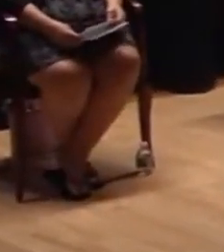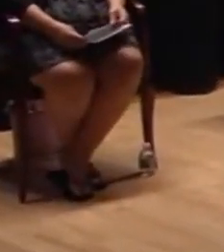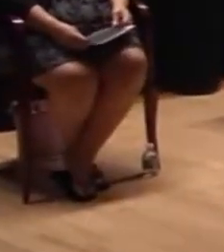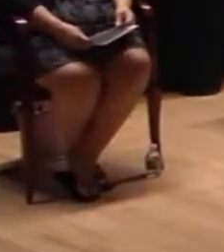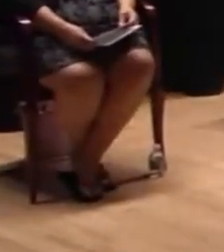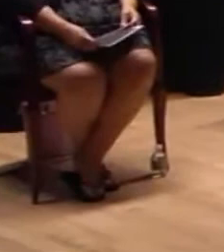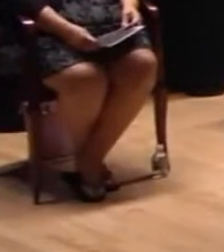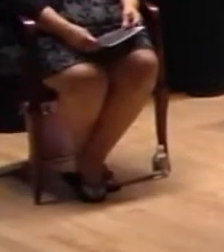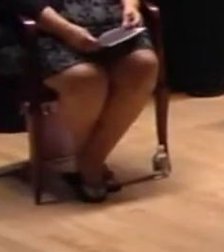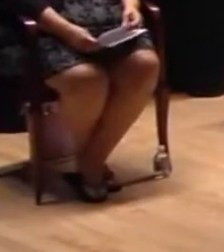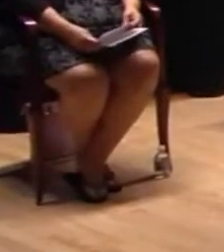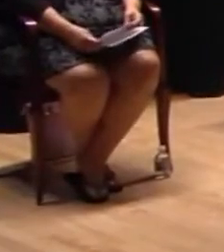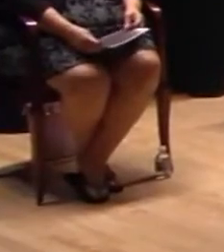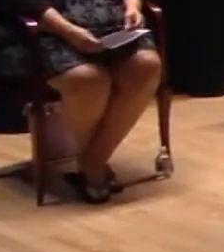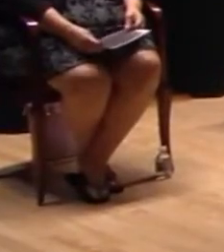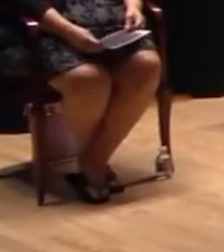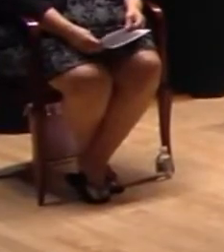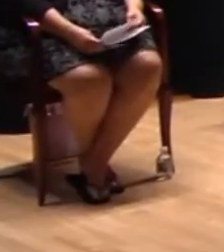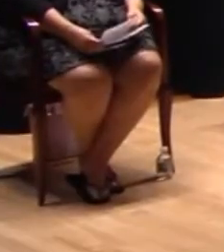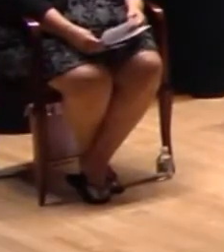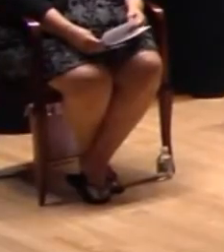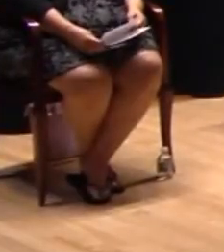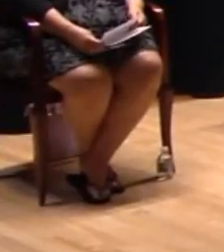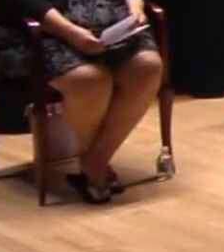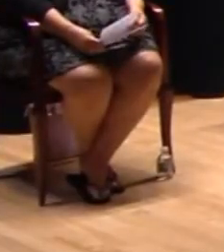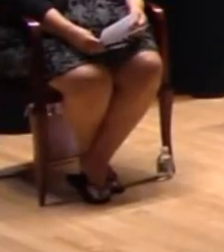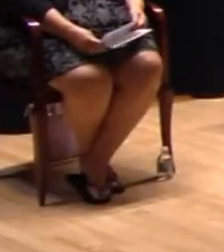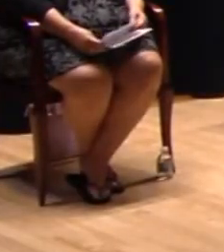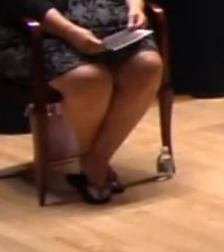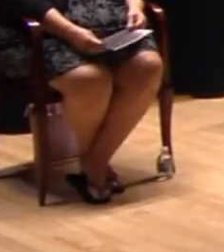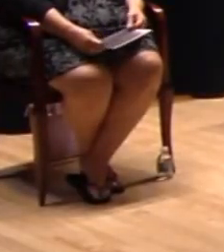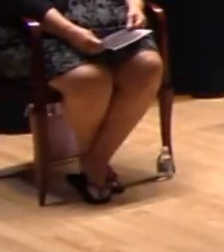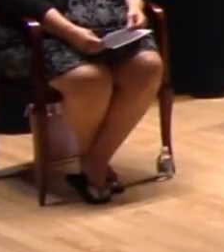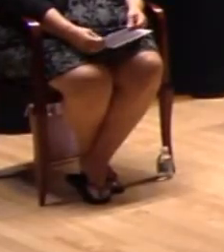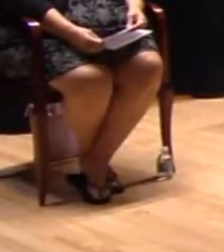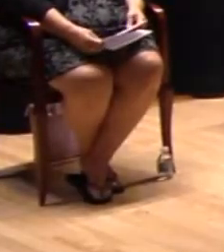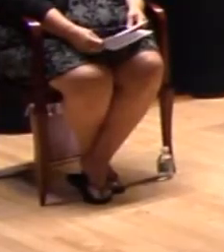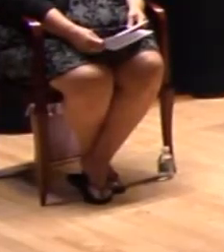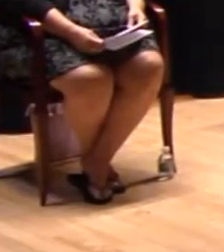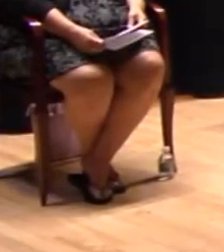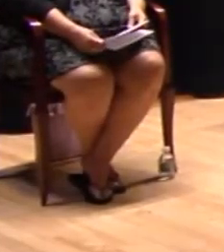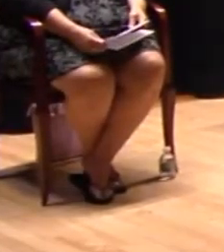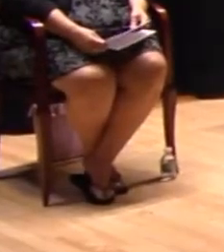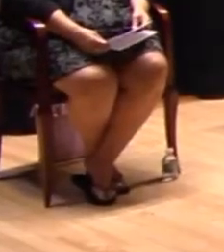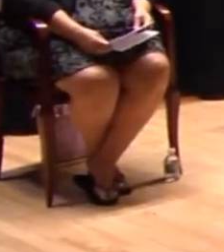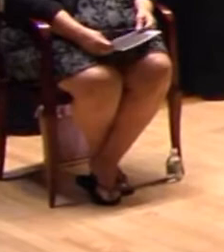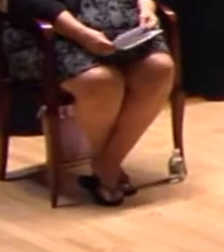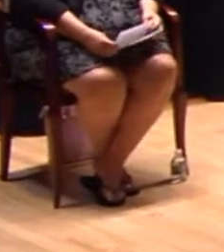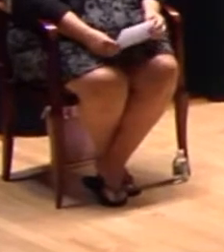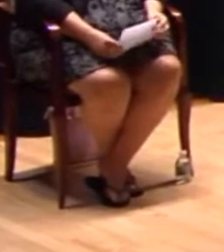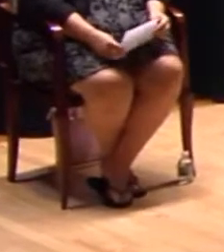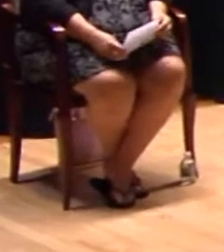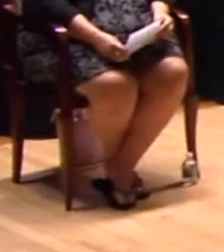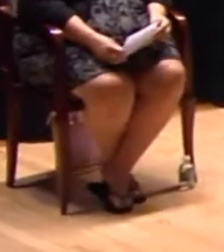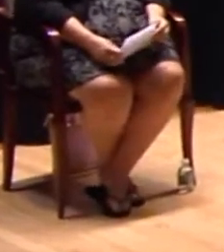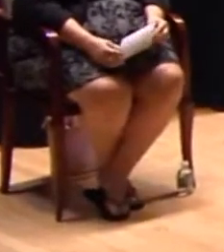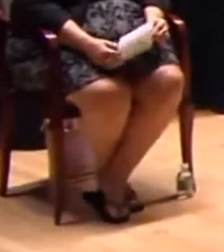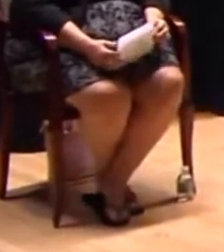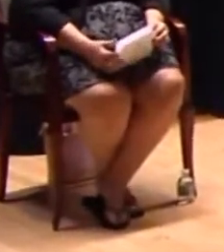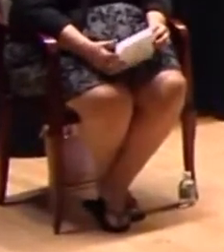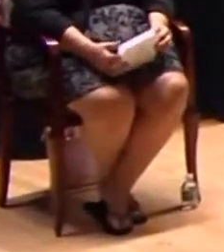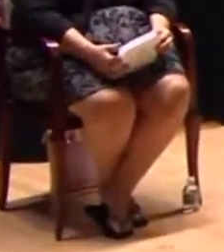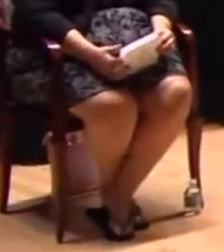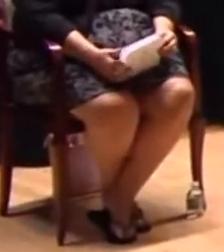Thank you, Dean Rideout. To the distinguished guests, colleagues, family and friends